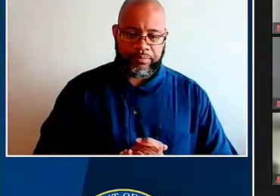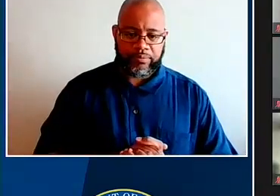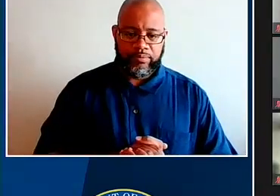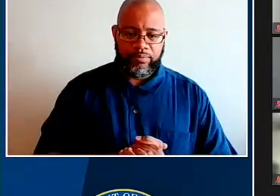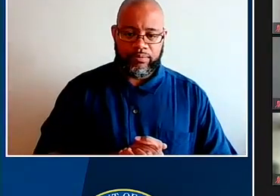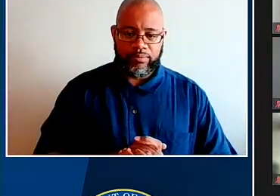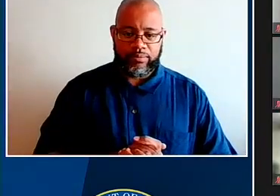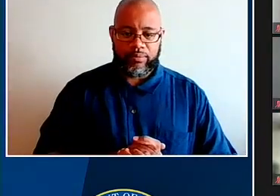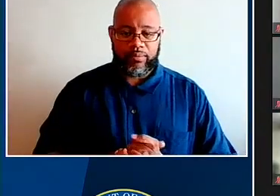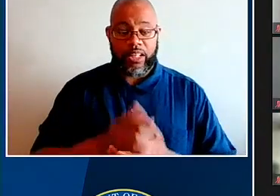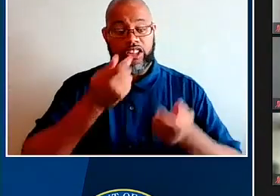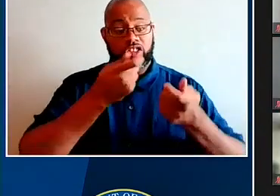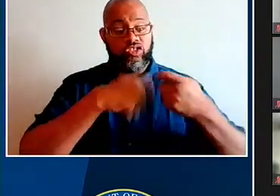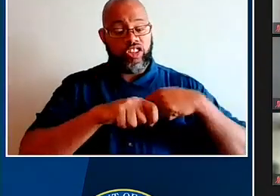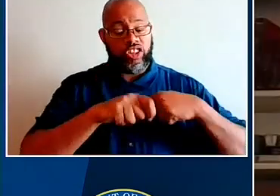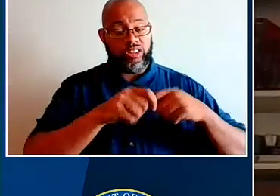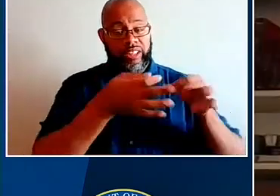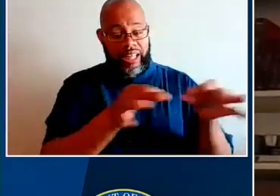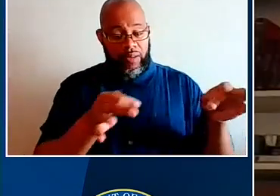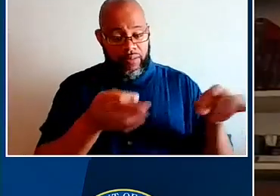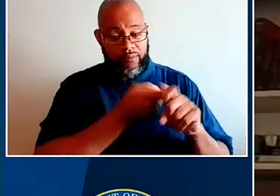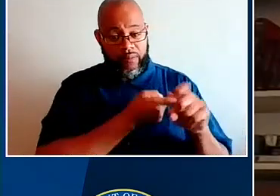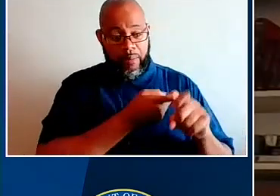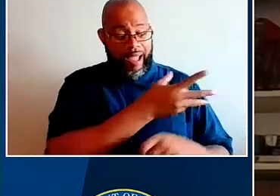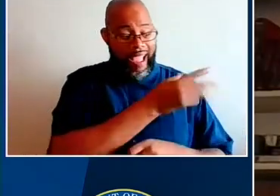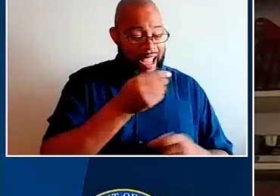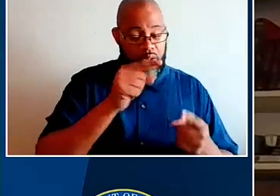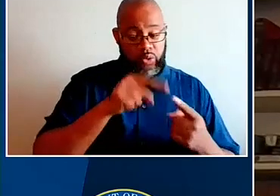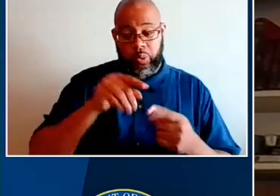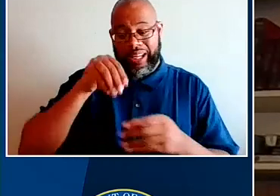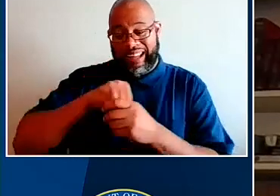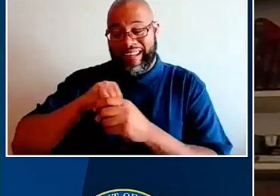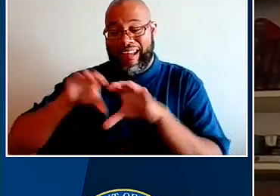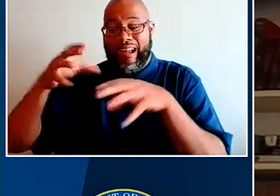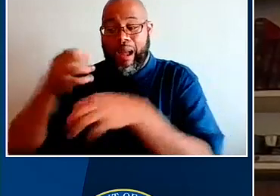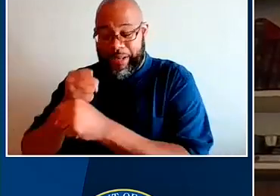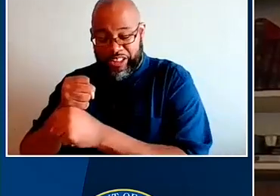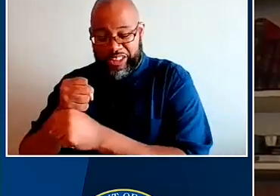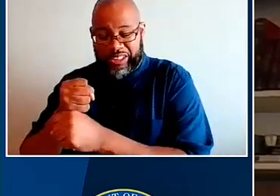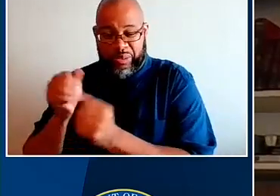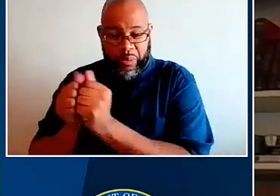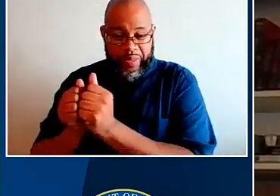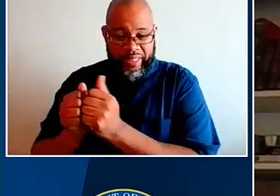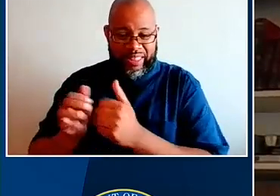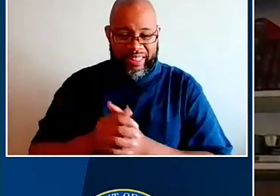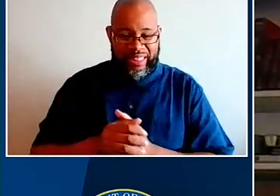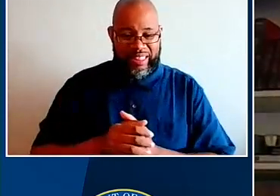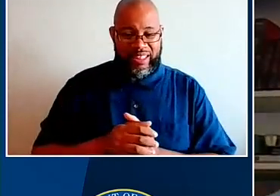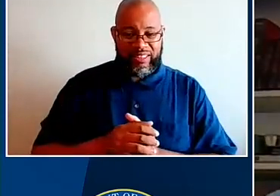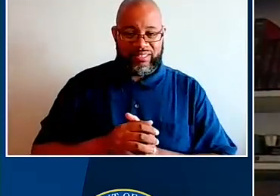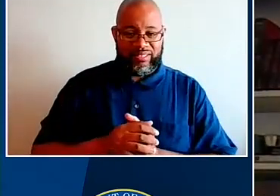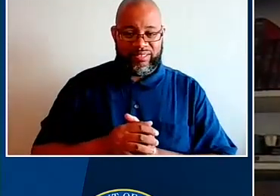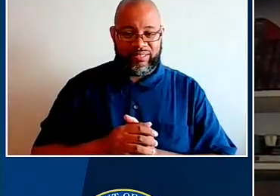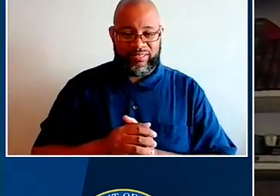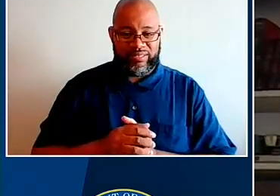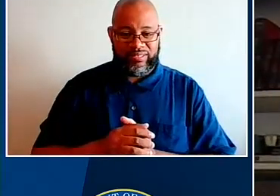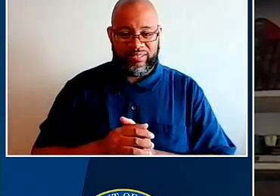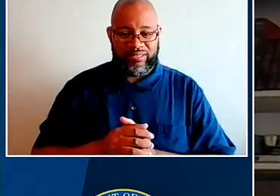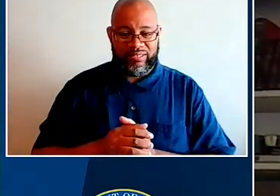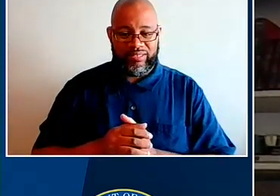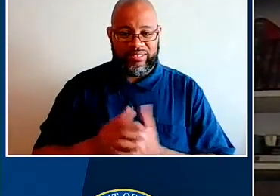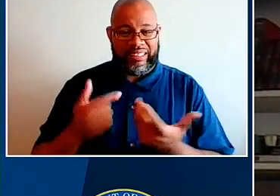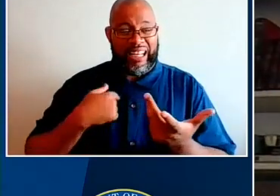As far as changing the language from and to in combination with, I mean, I don't off the top of my